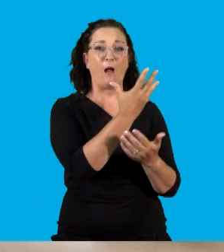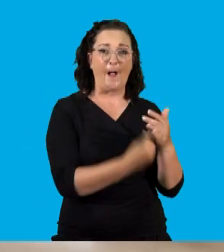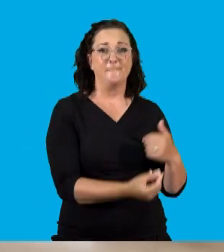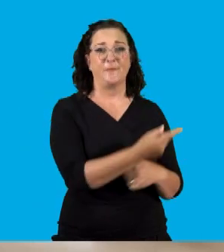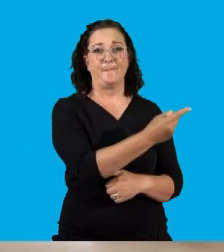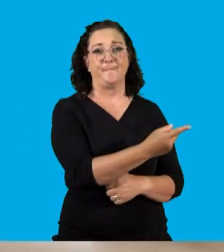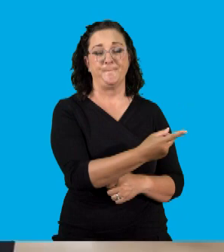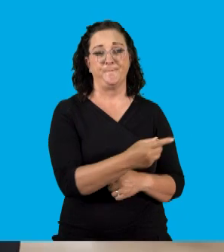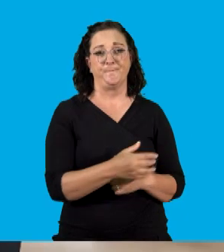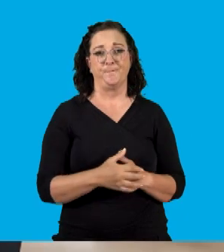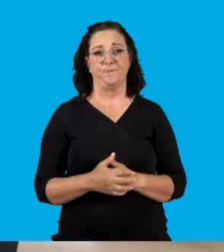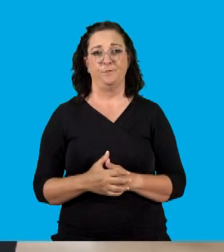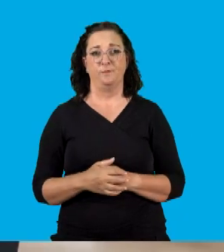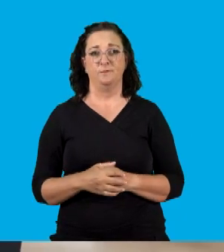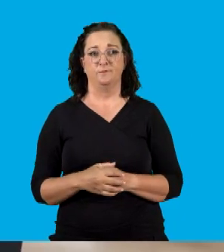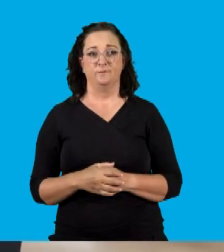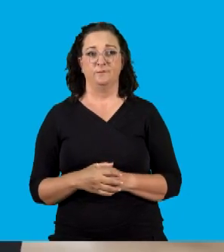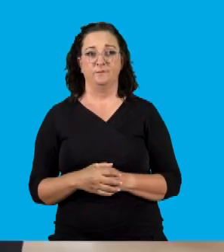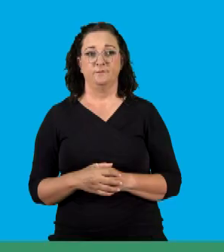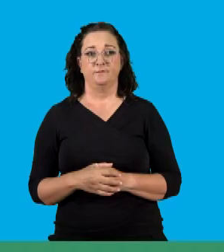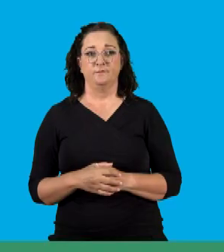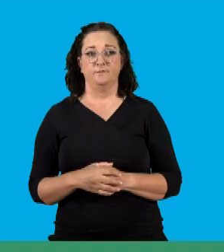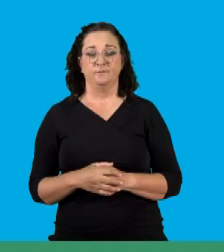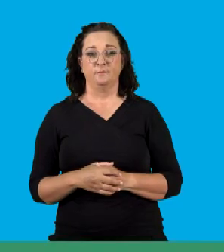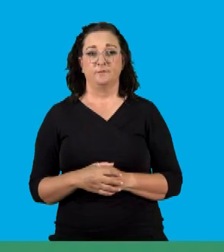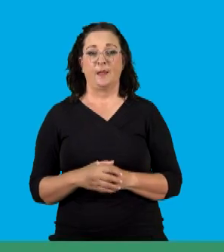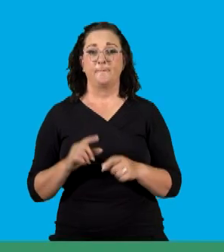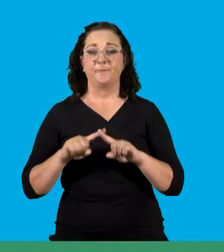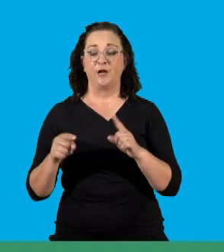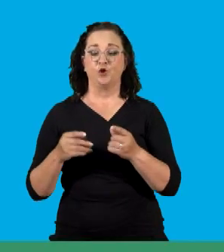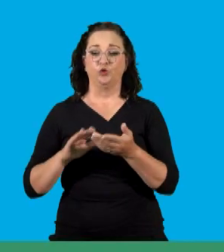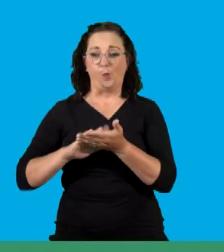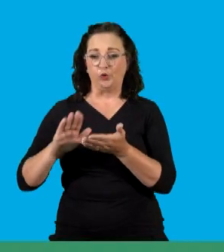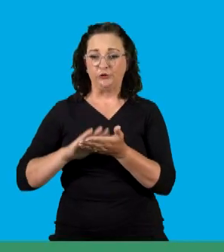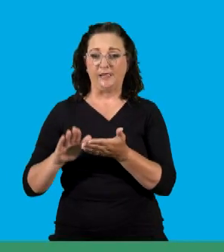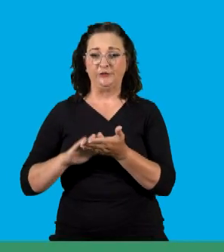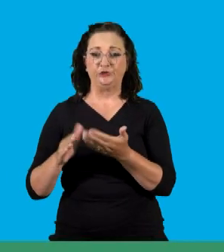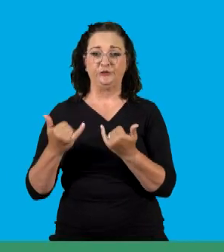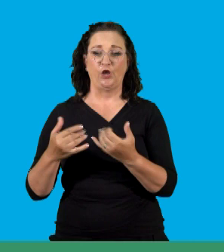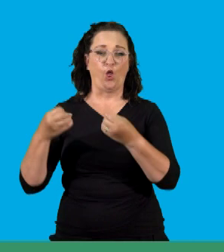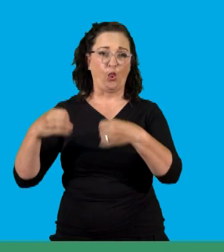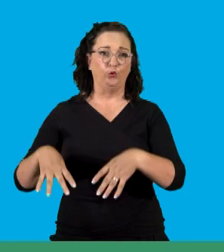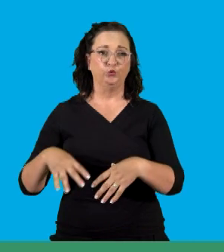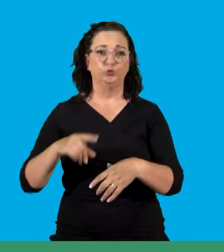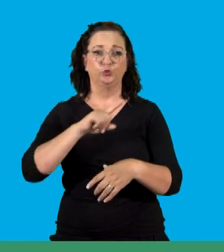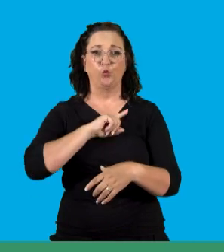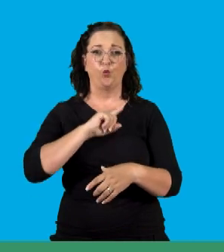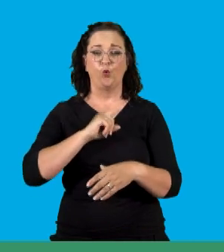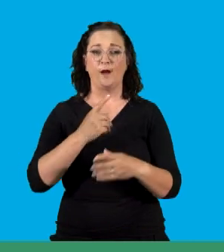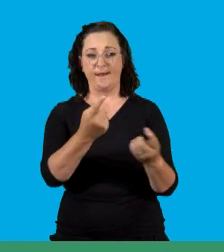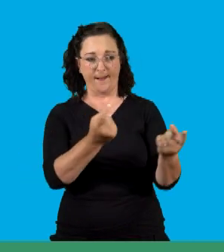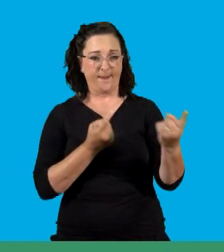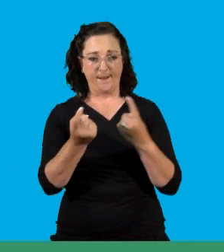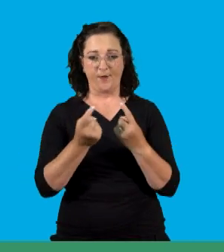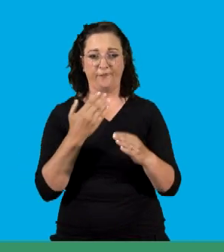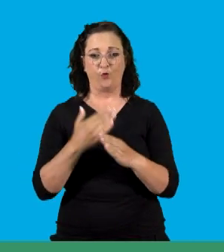want to be part of the strike. May result in loss of production as employees stay absent from